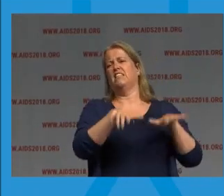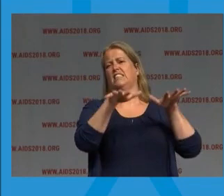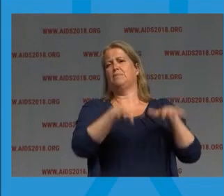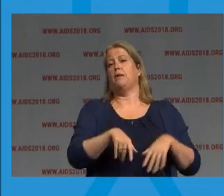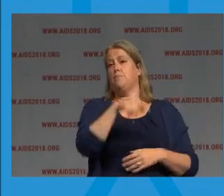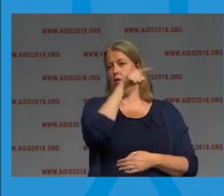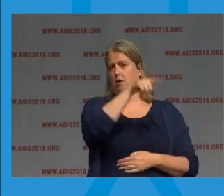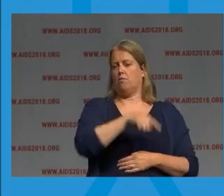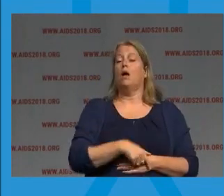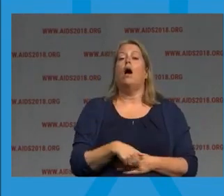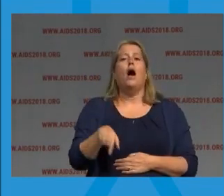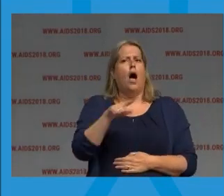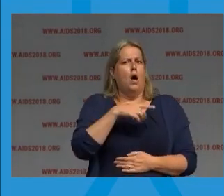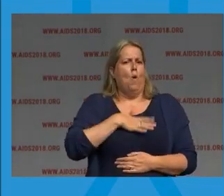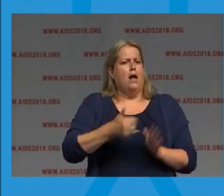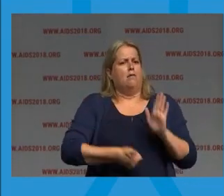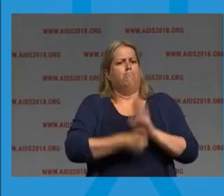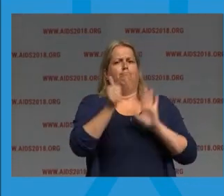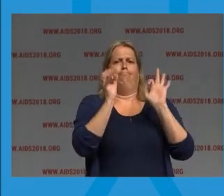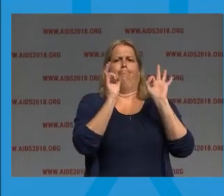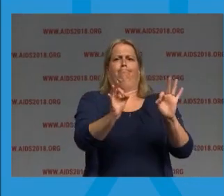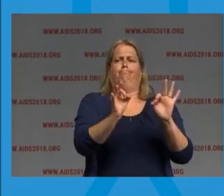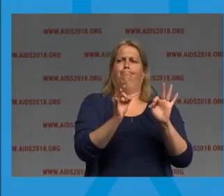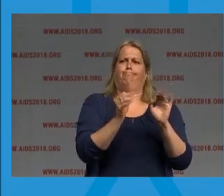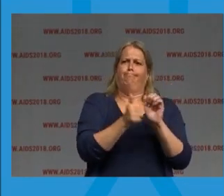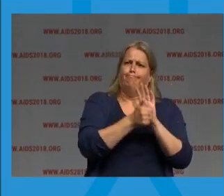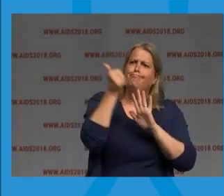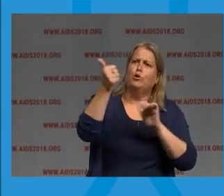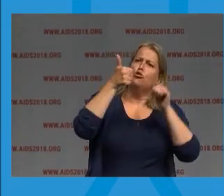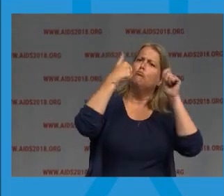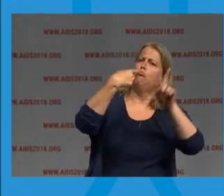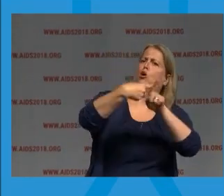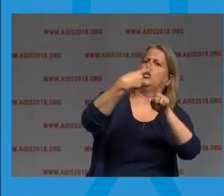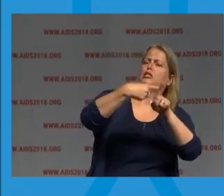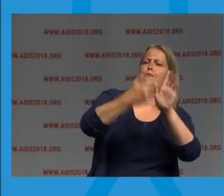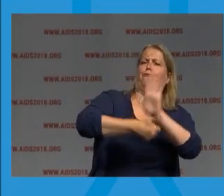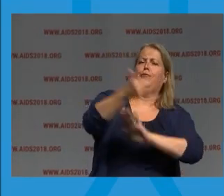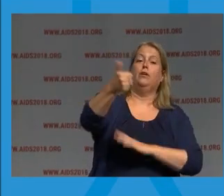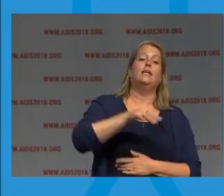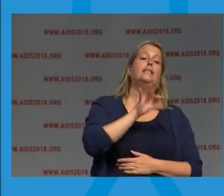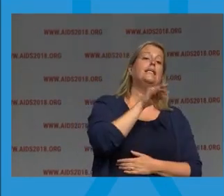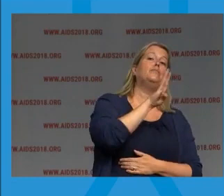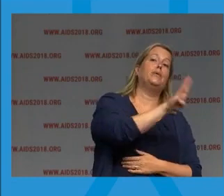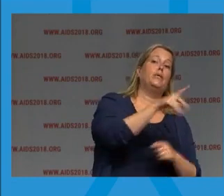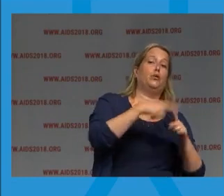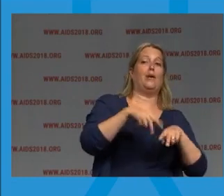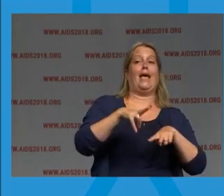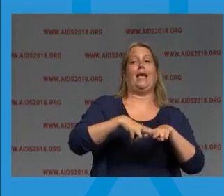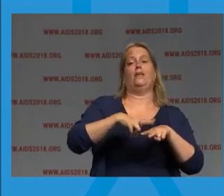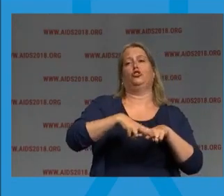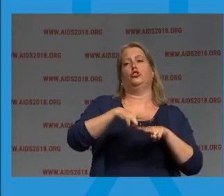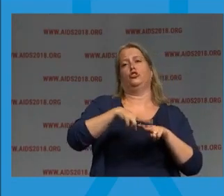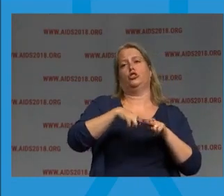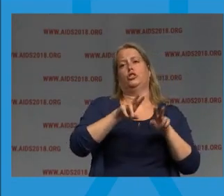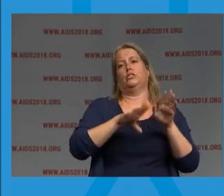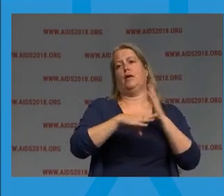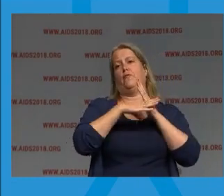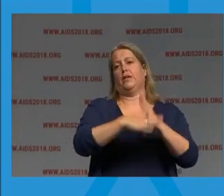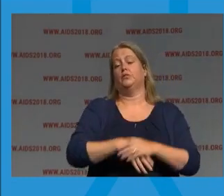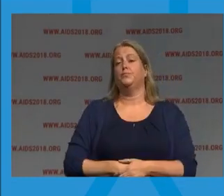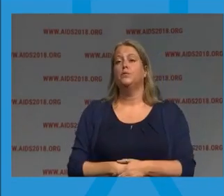ambitious outcome, including on TB and HIV infection. The UK is prioritising